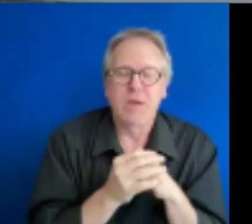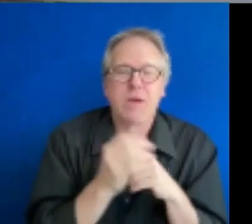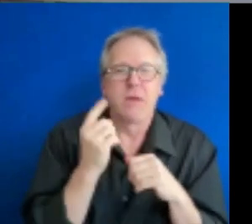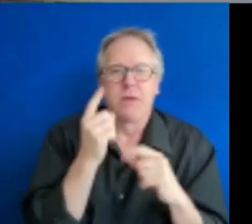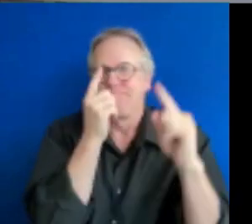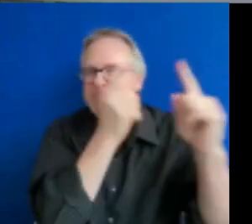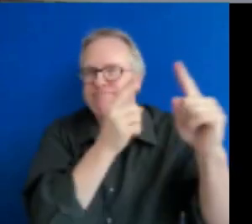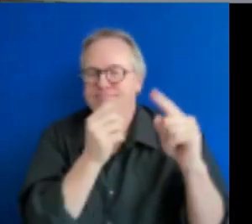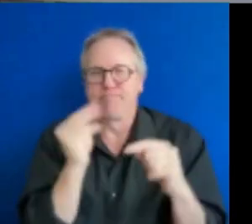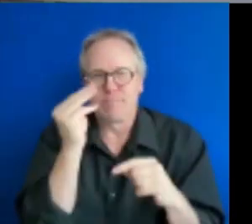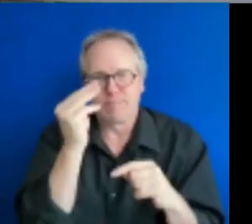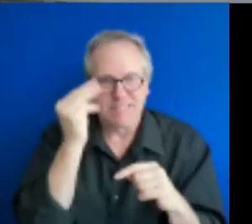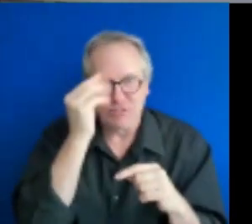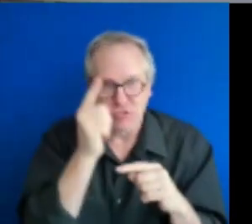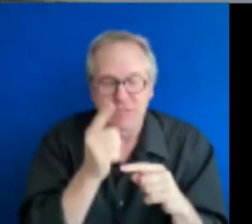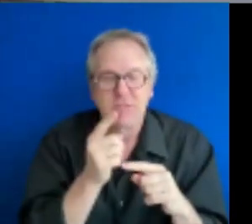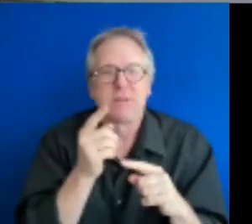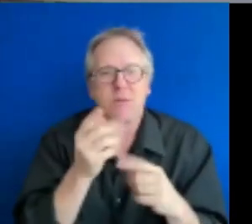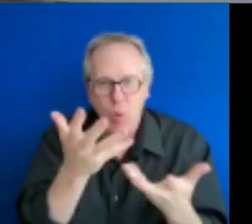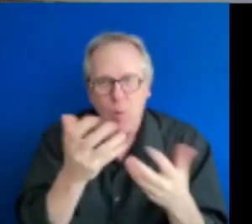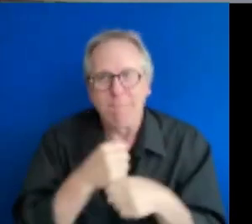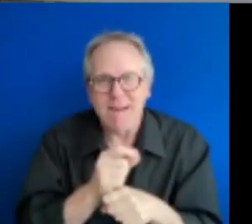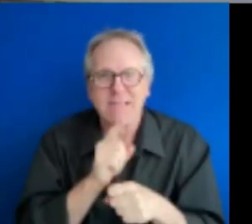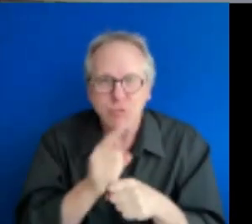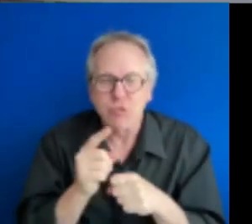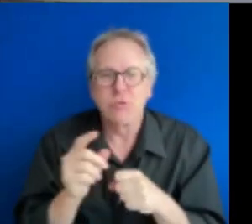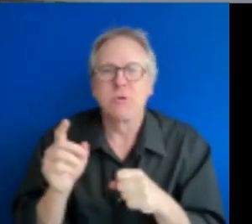to make sure that disabled